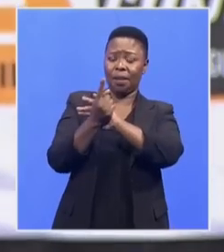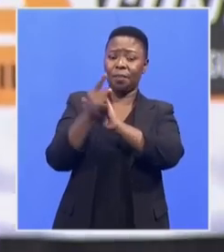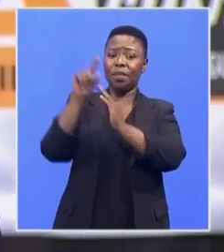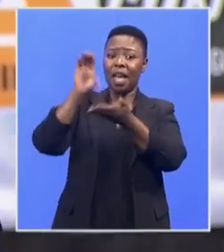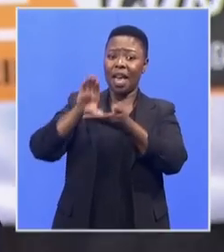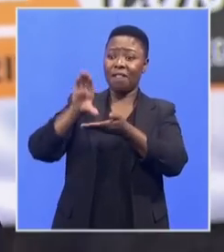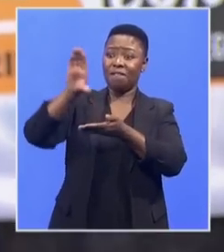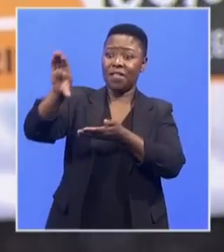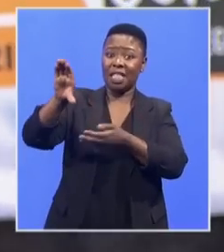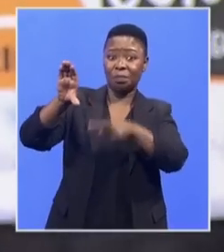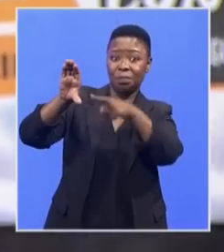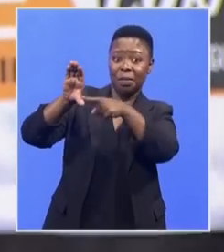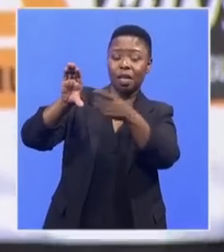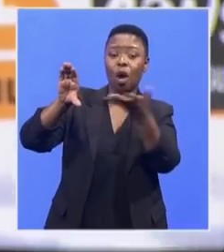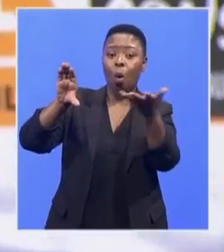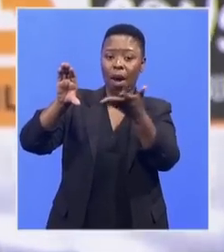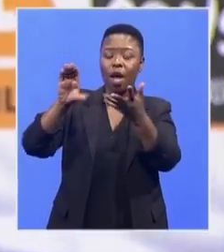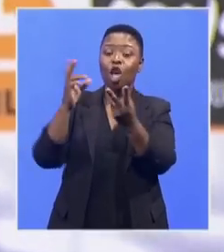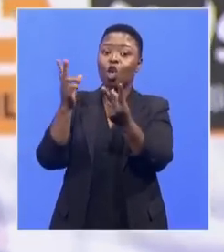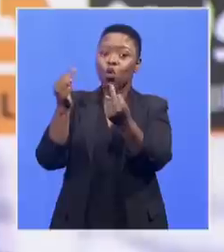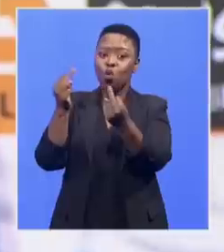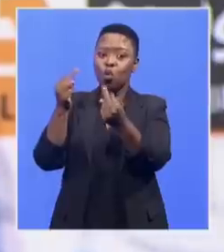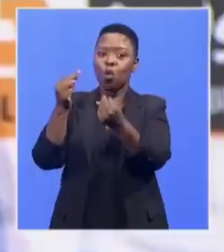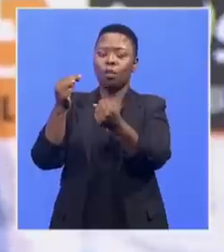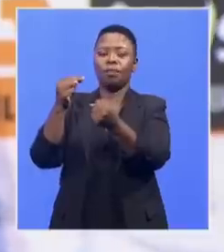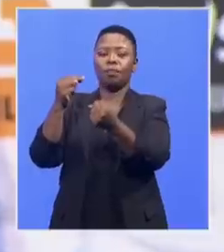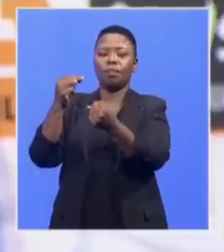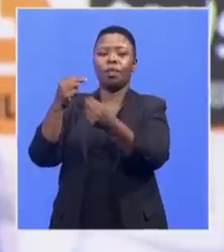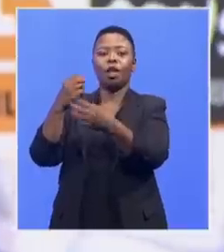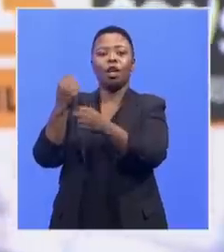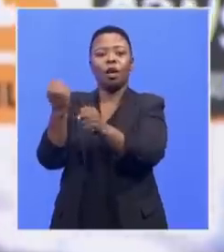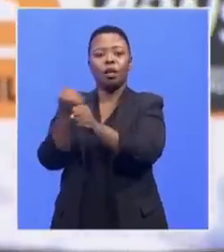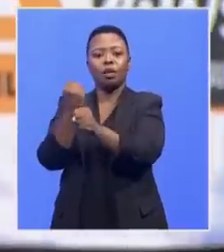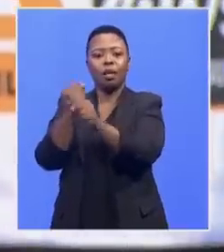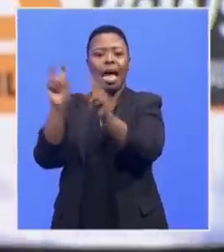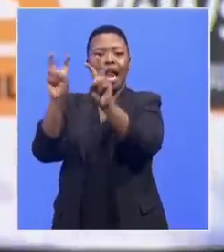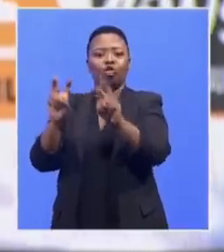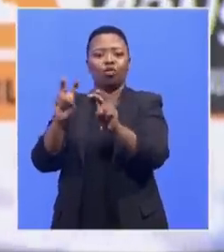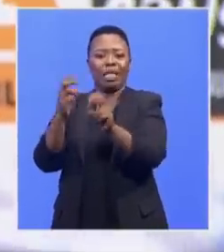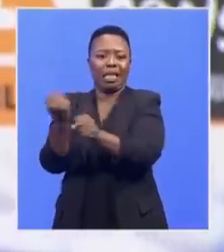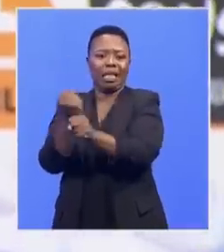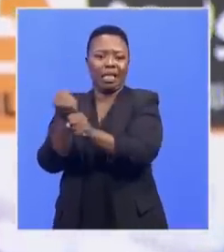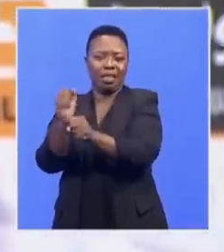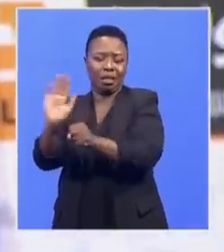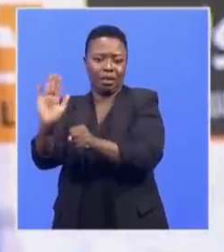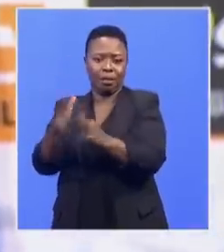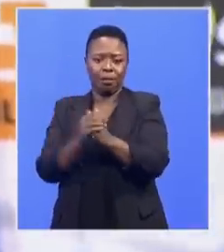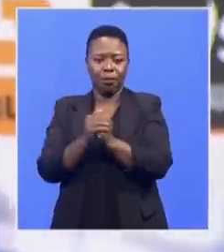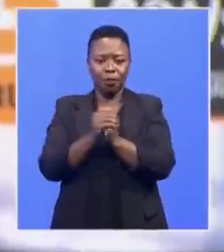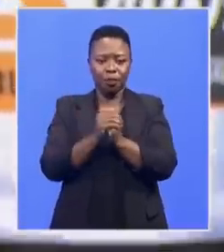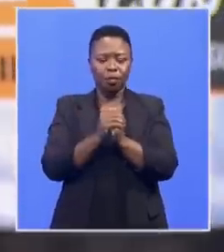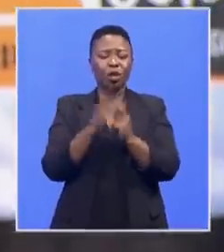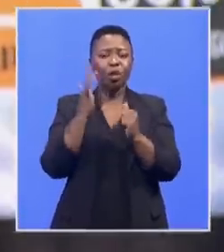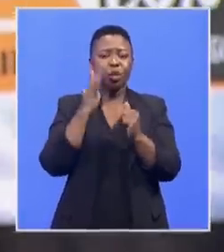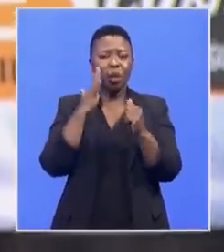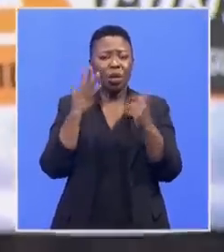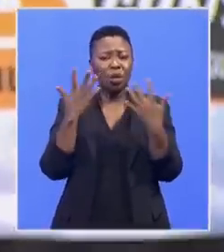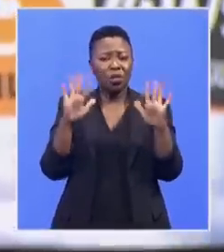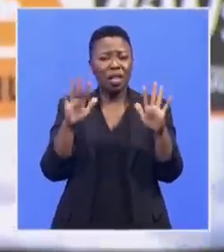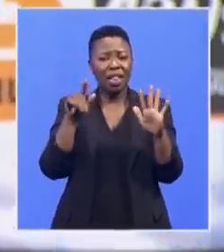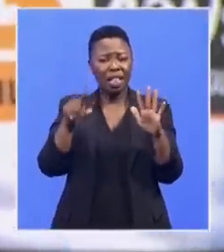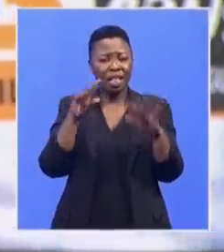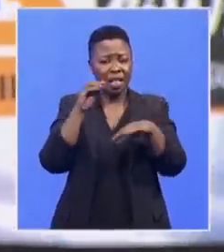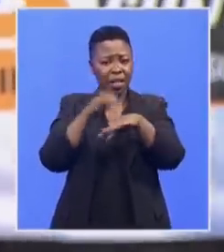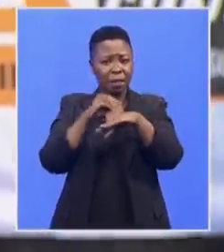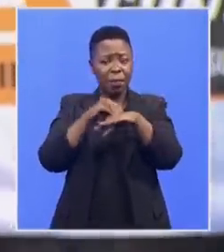power generation. When we emerge from this crisis, our energy